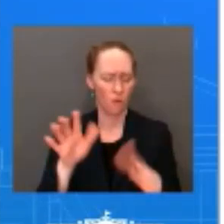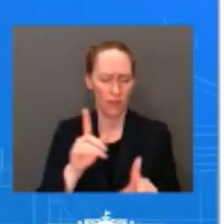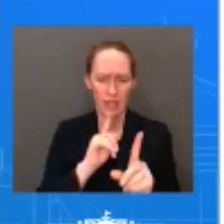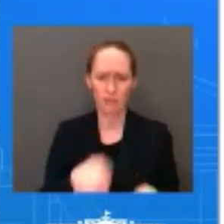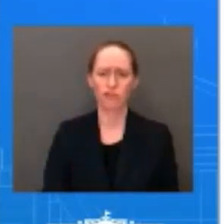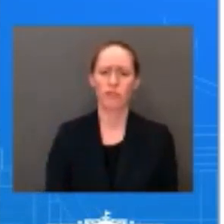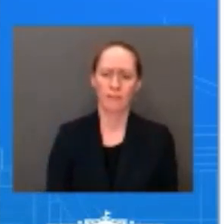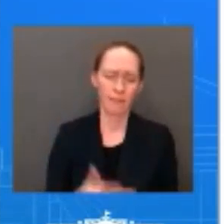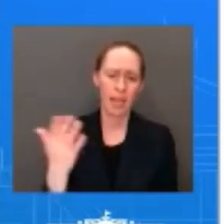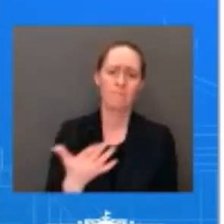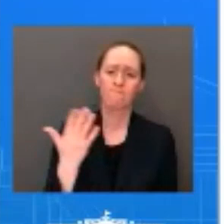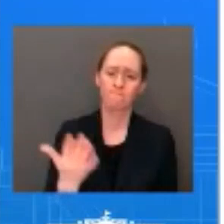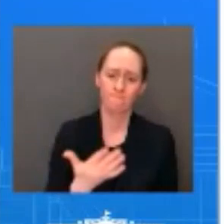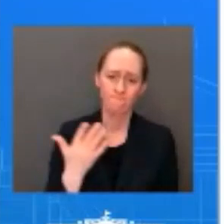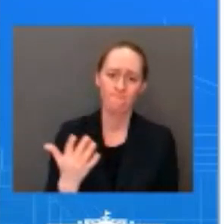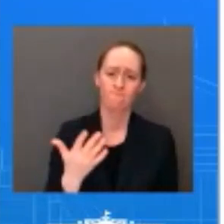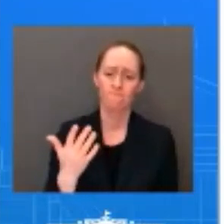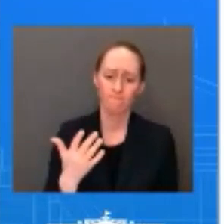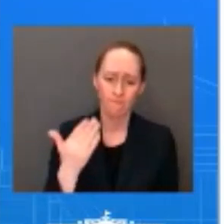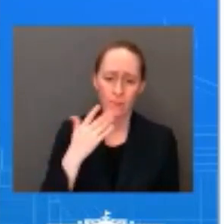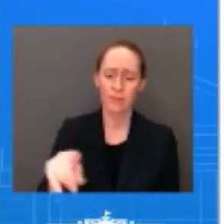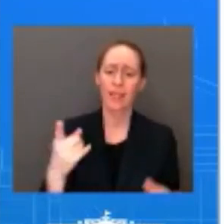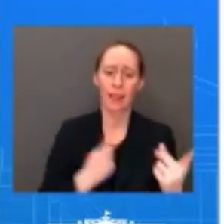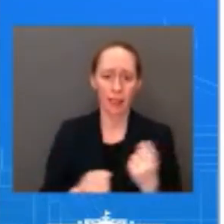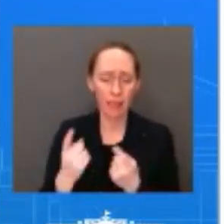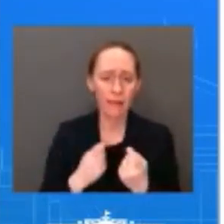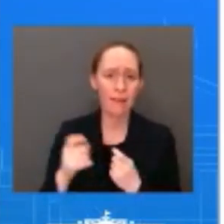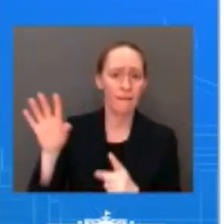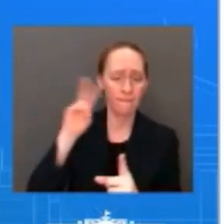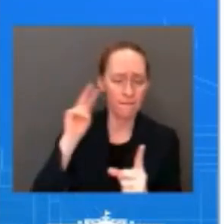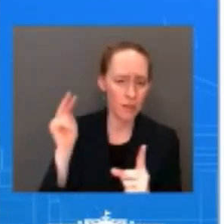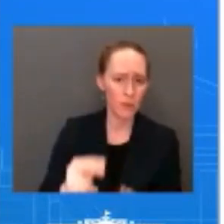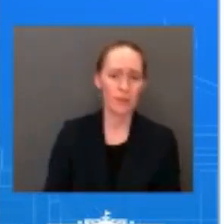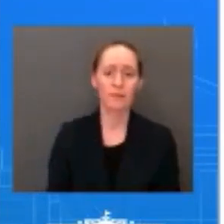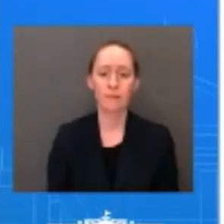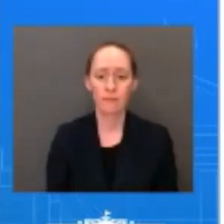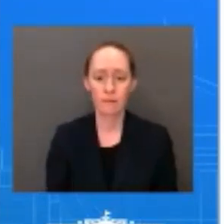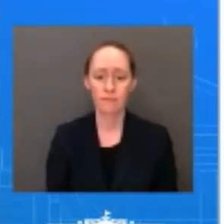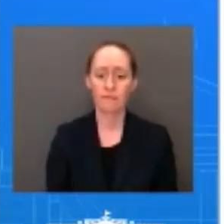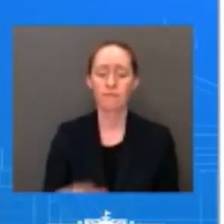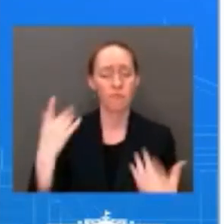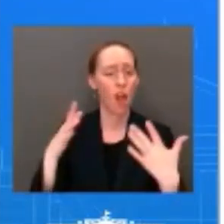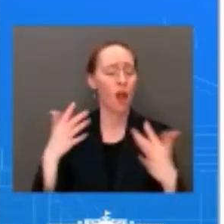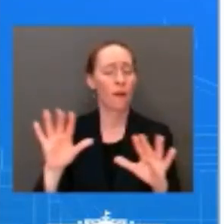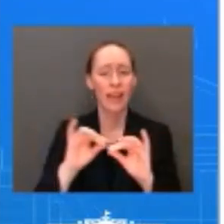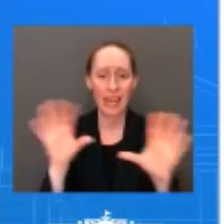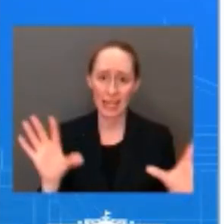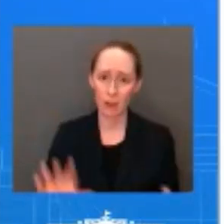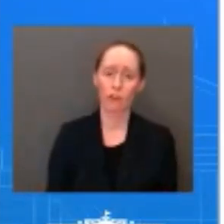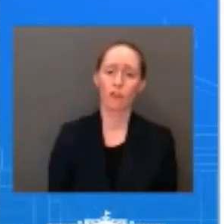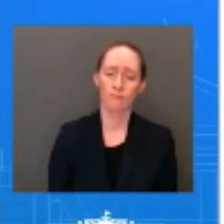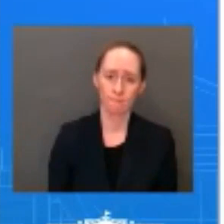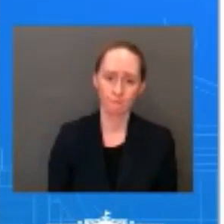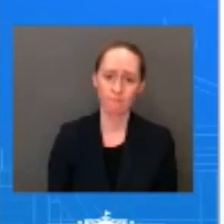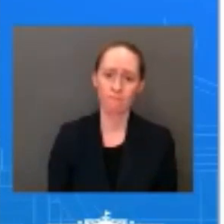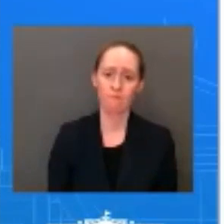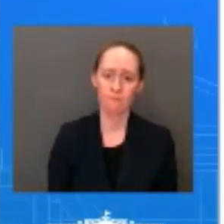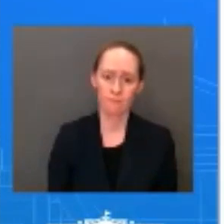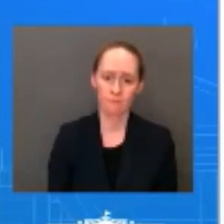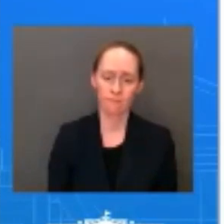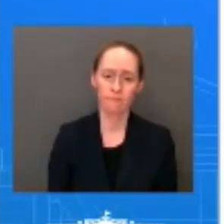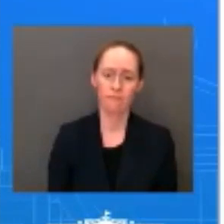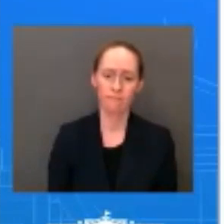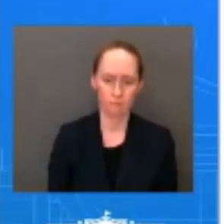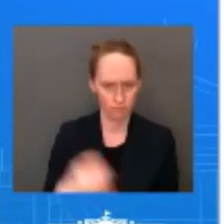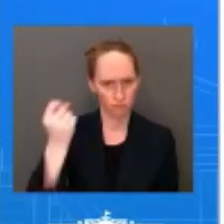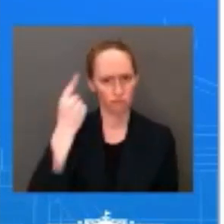This process, and he was very clear with the response of what we're currently seeing. And he says, "I take this very seriously." He said, "I didn't know that the documents were